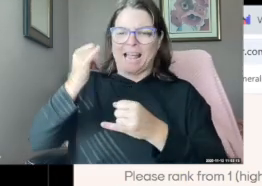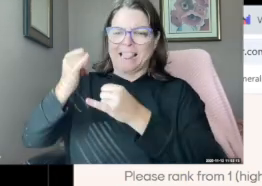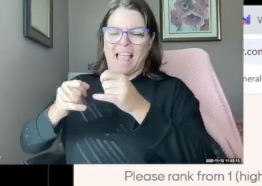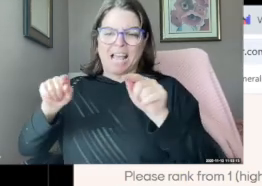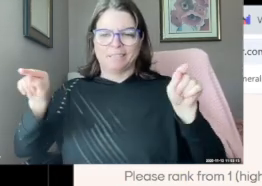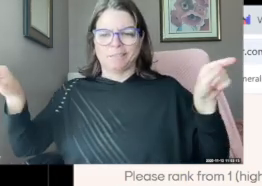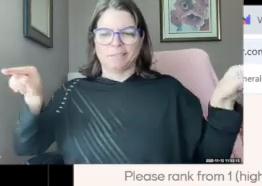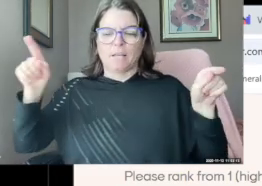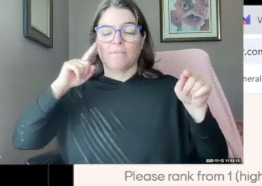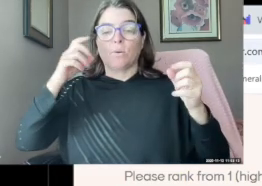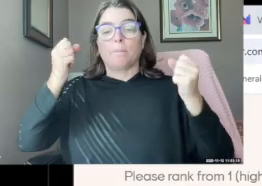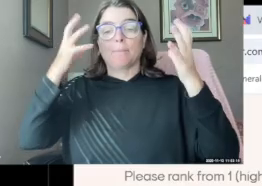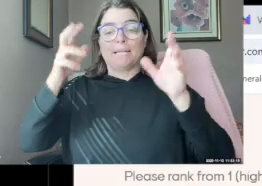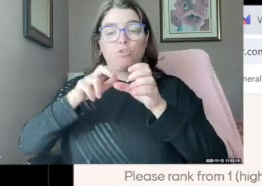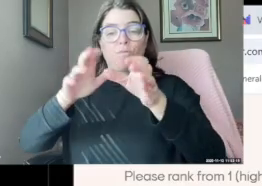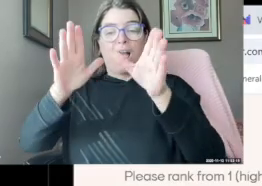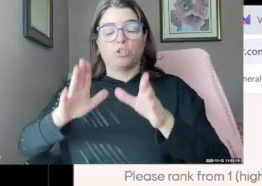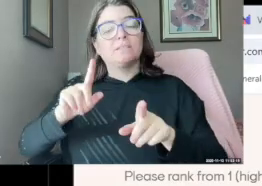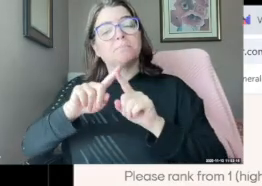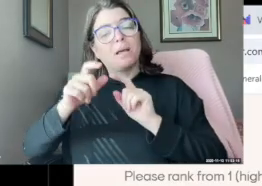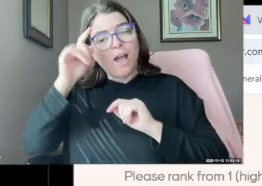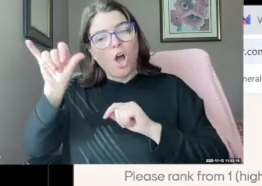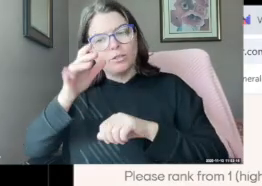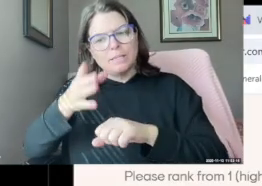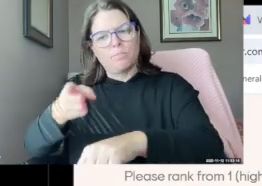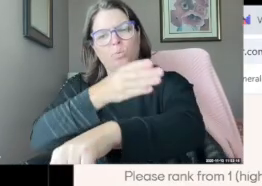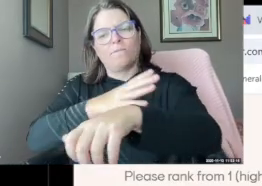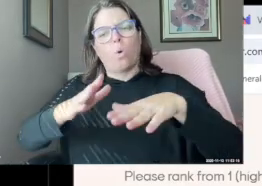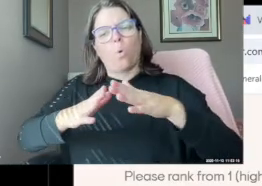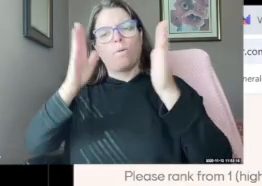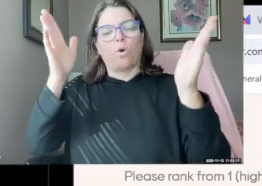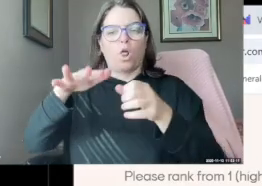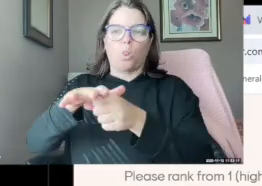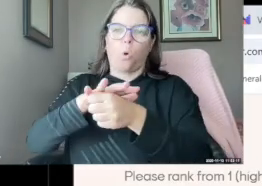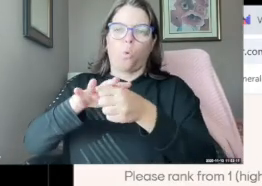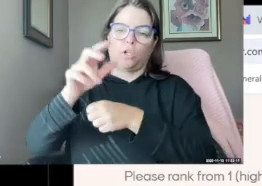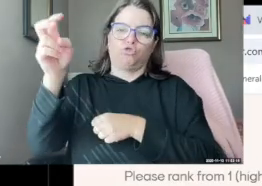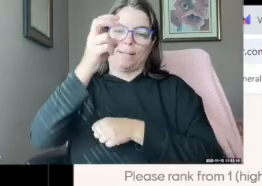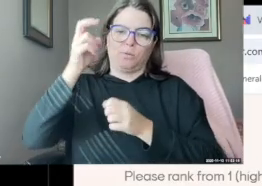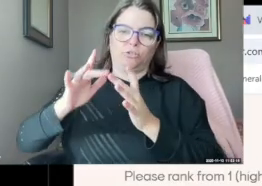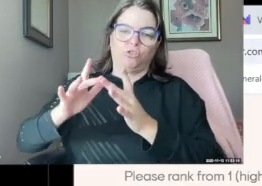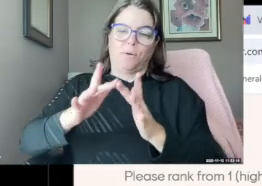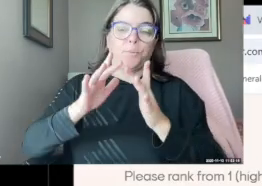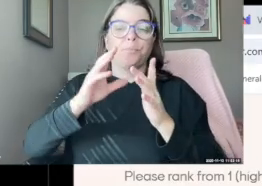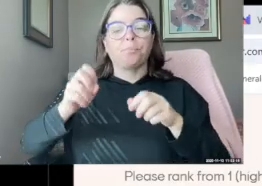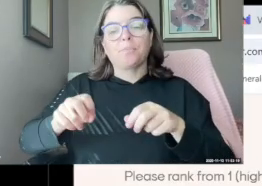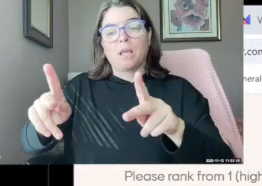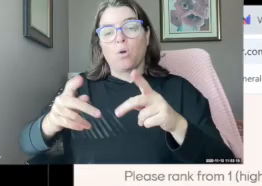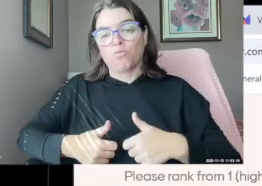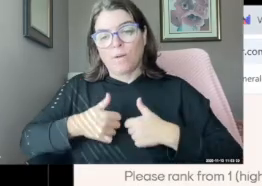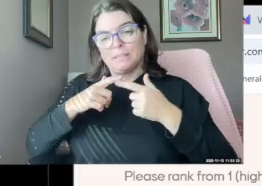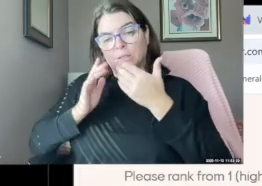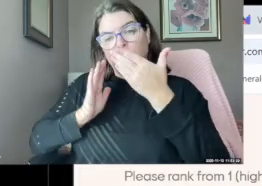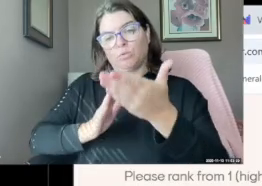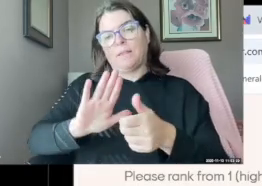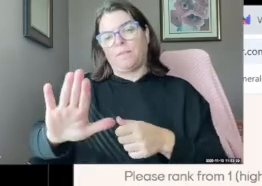personal car. This clean and convenient option isn't just filling those first and last mile gaps for hundreds of riders every